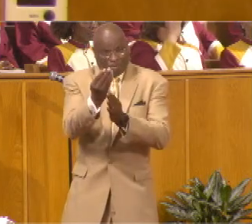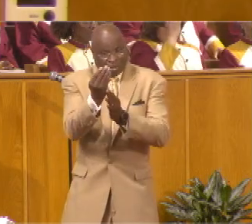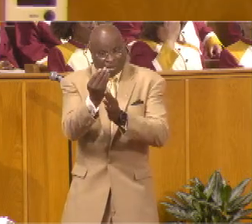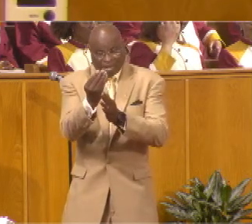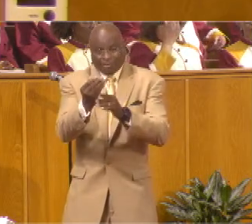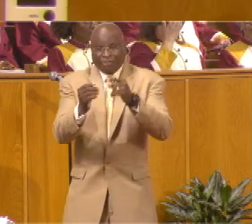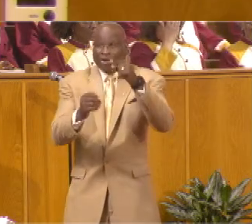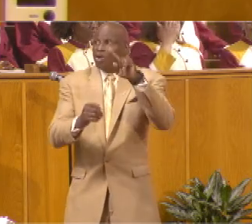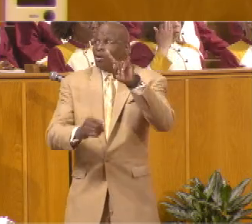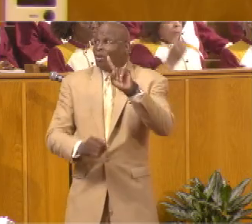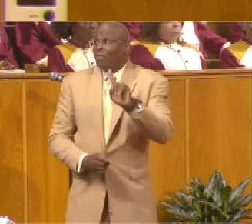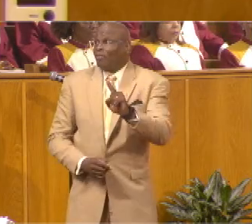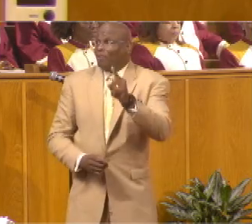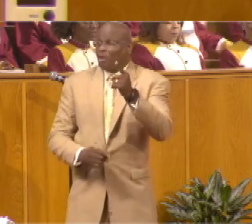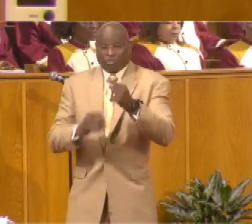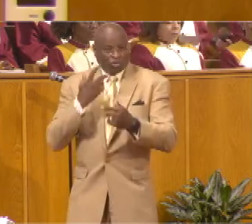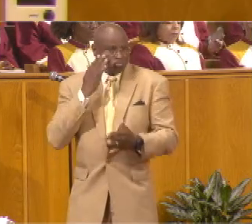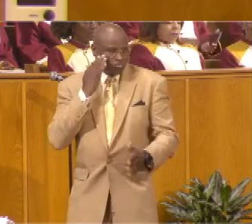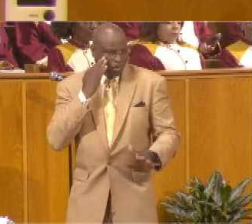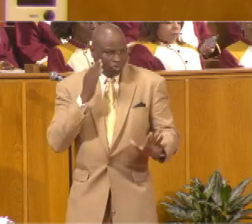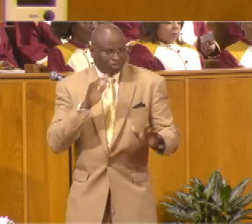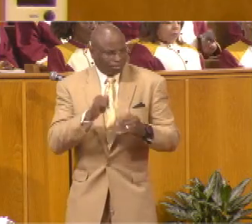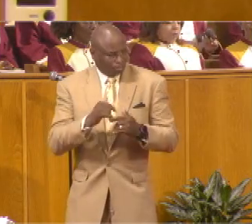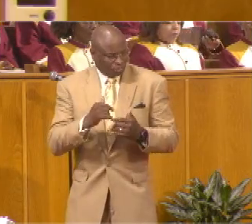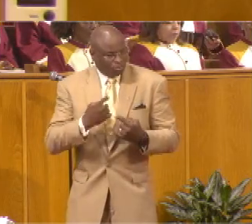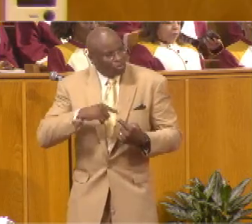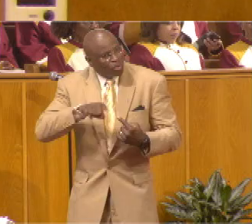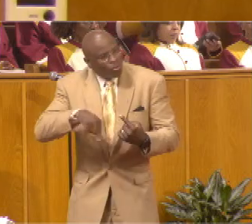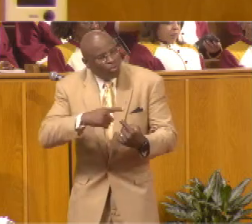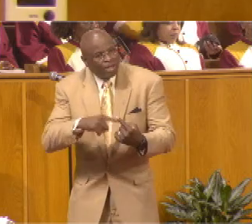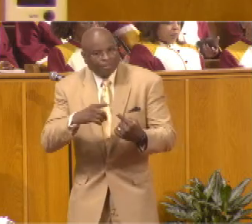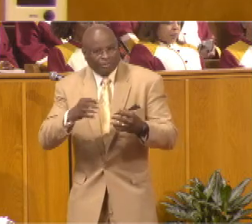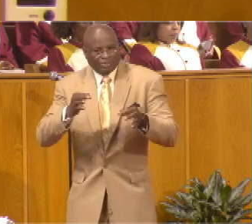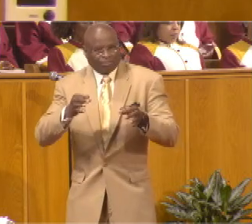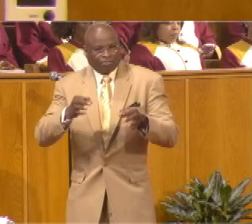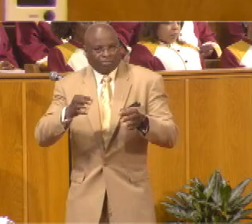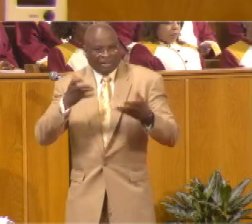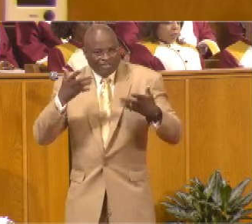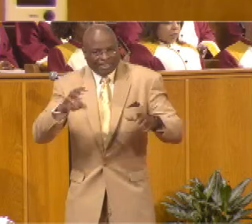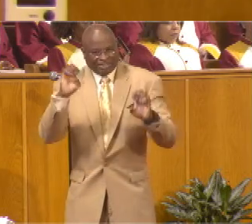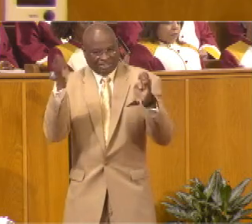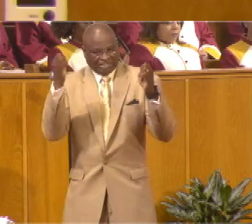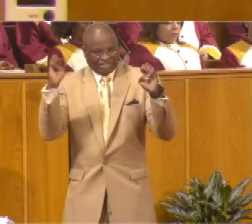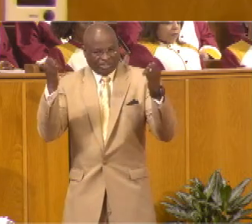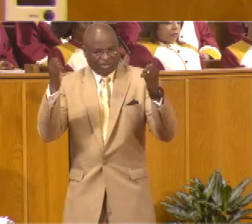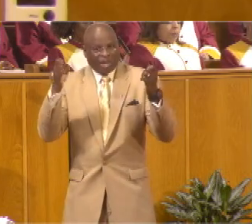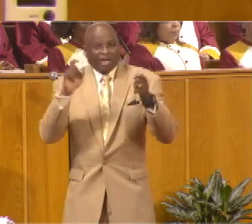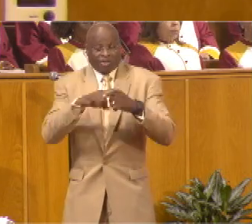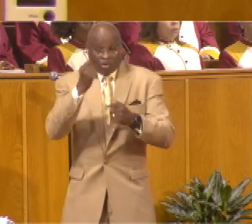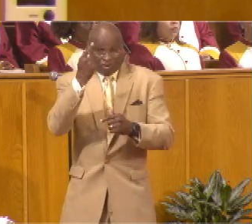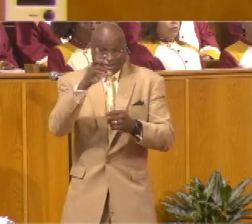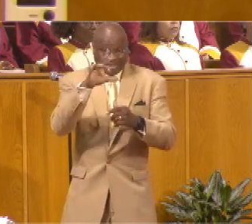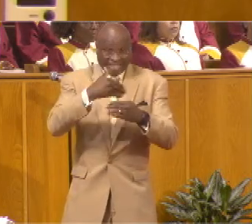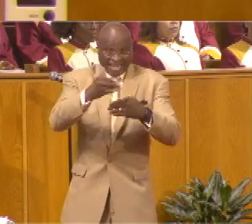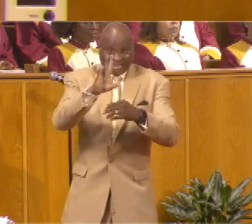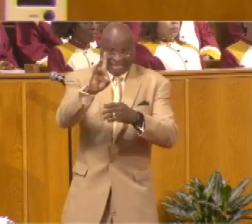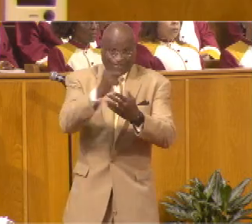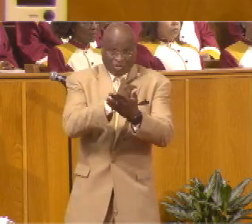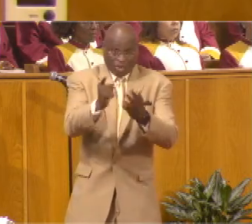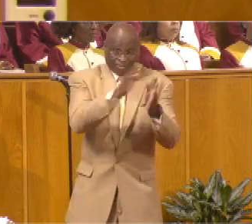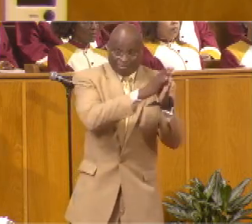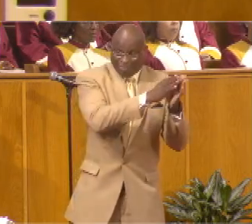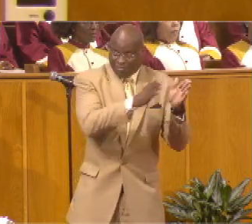14, as you all know that when we have come out of Easter, we enter the seven-week period called